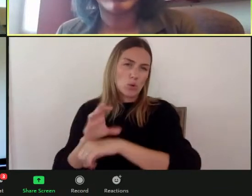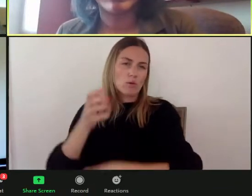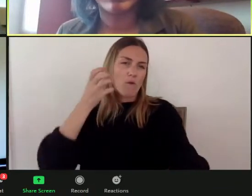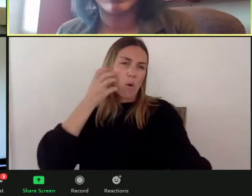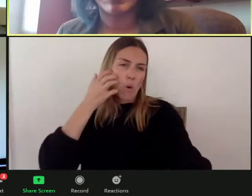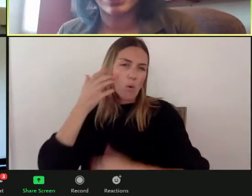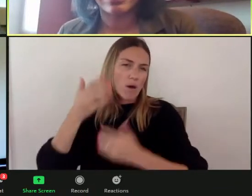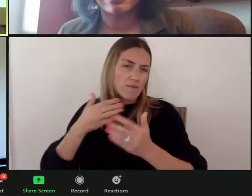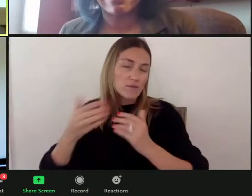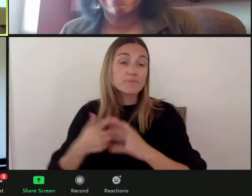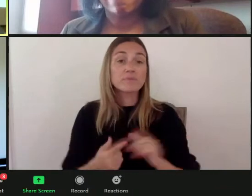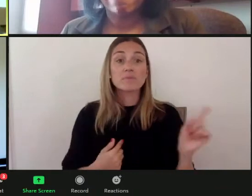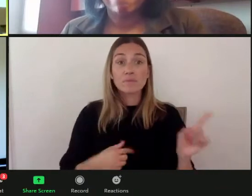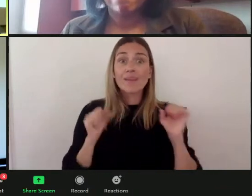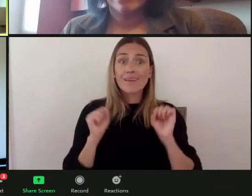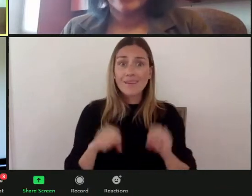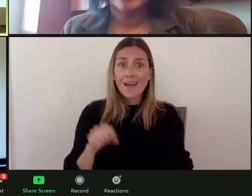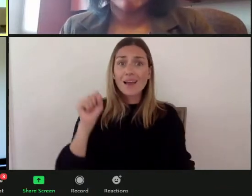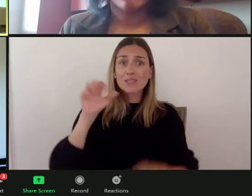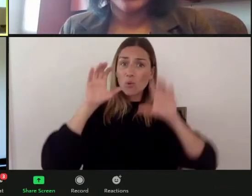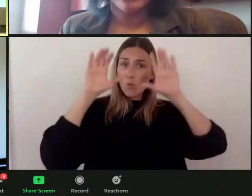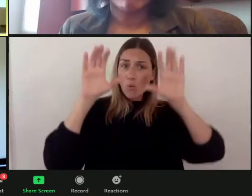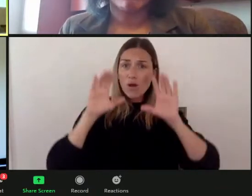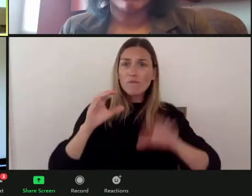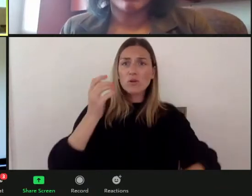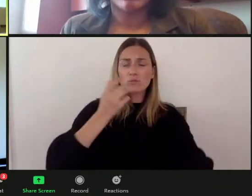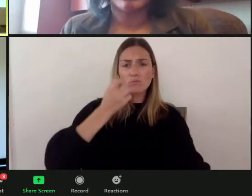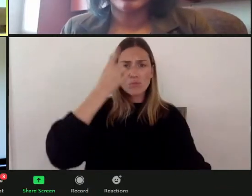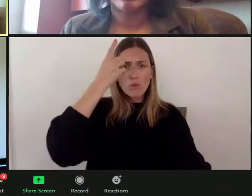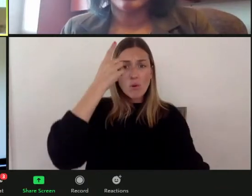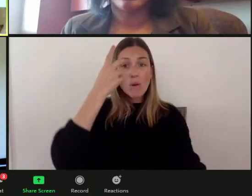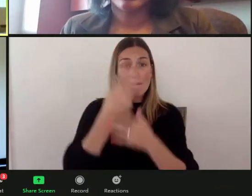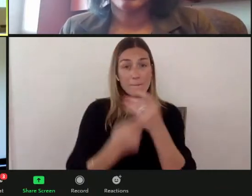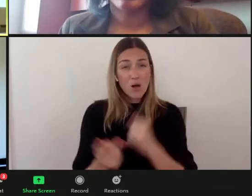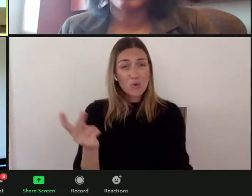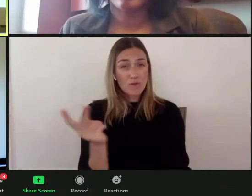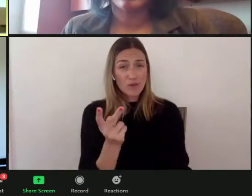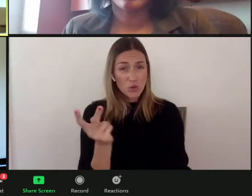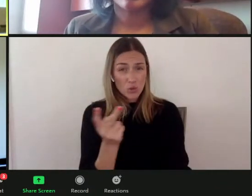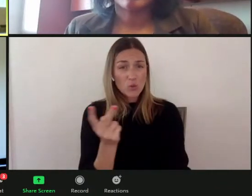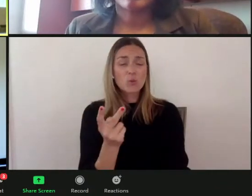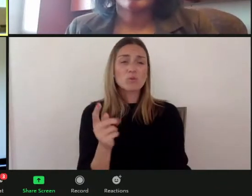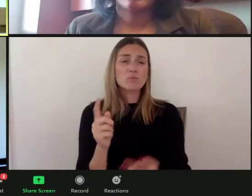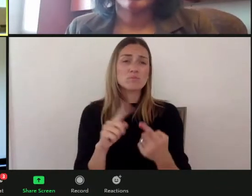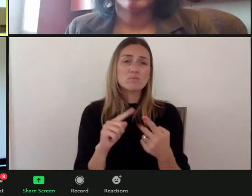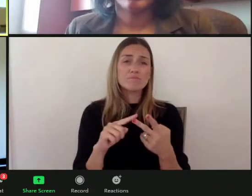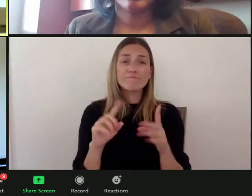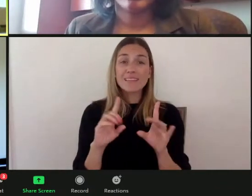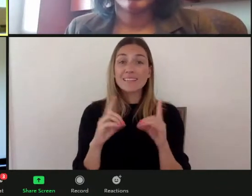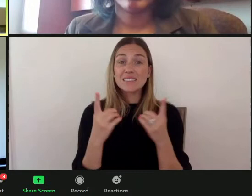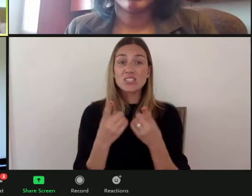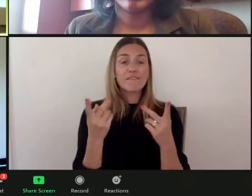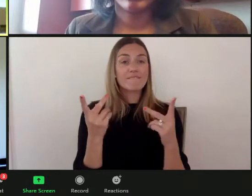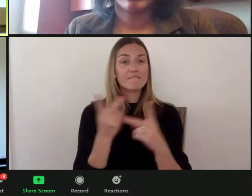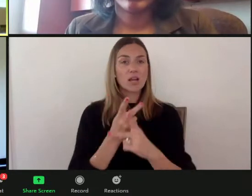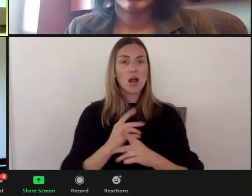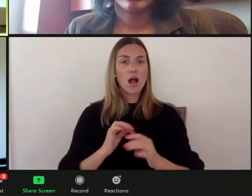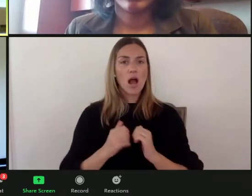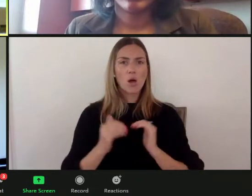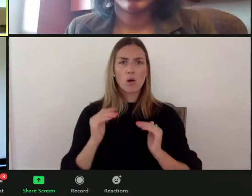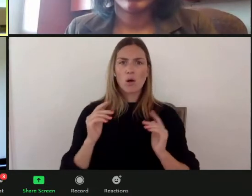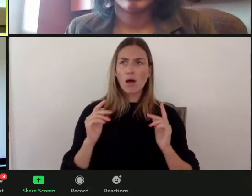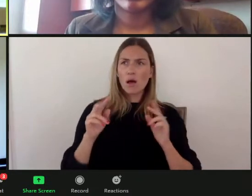It is really wonderful to hear that both of you and the districts have figured out a way to leverage what